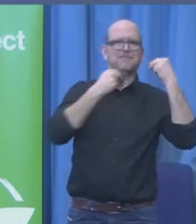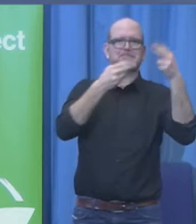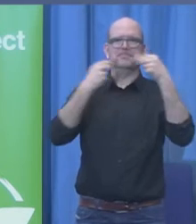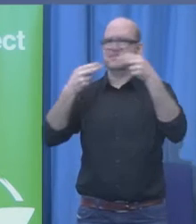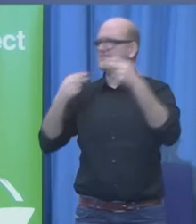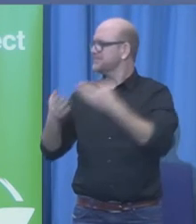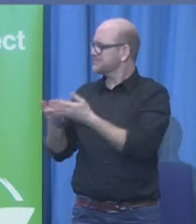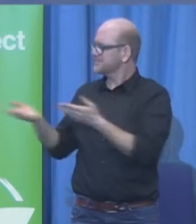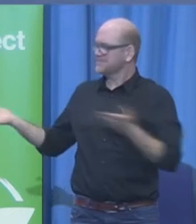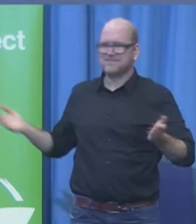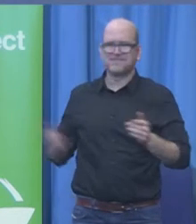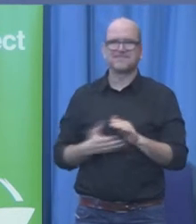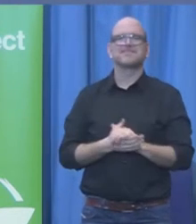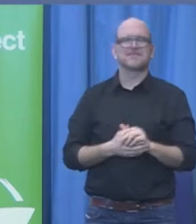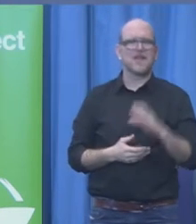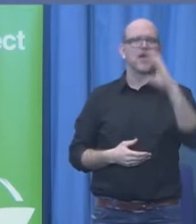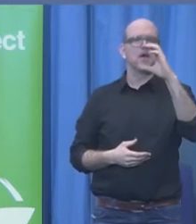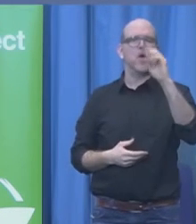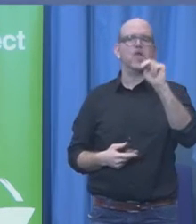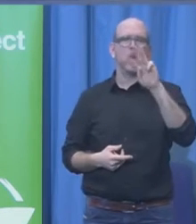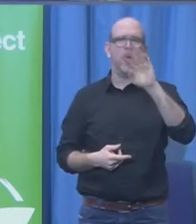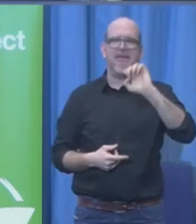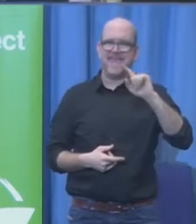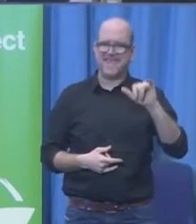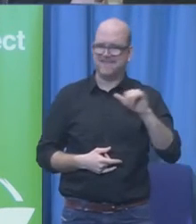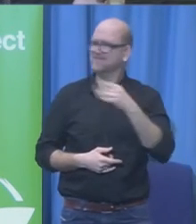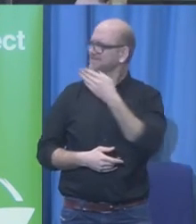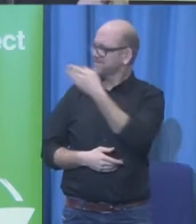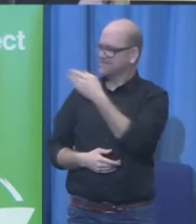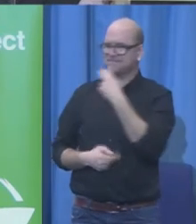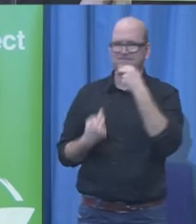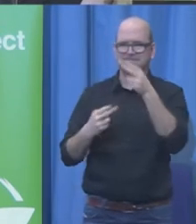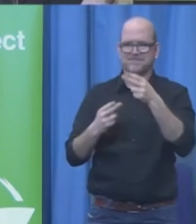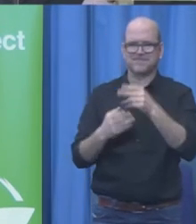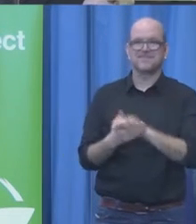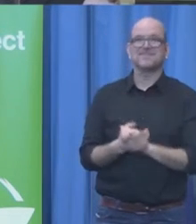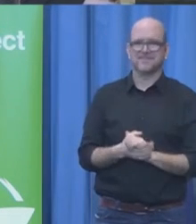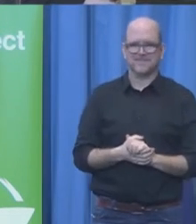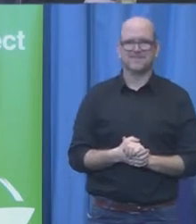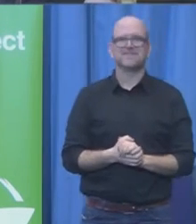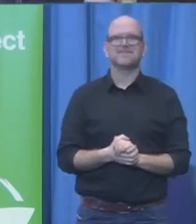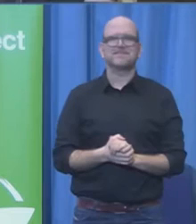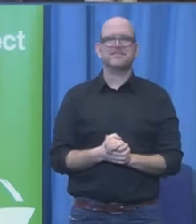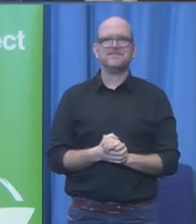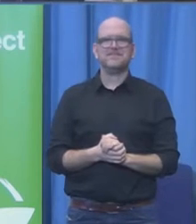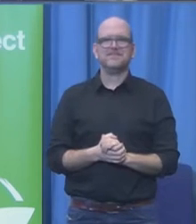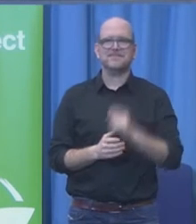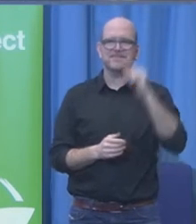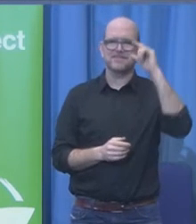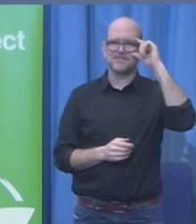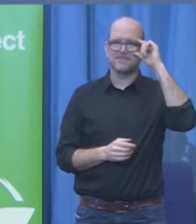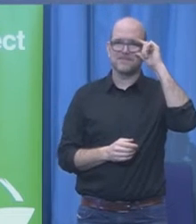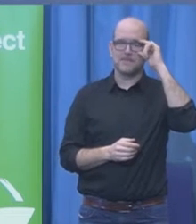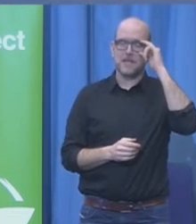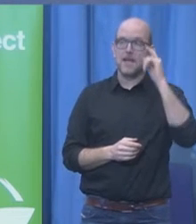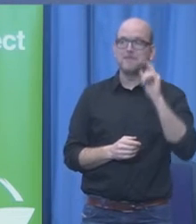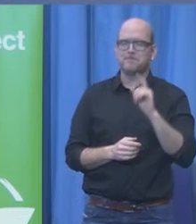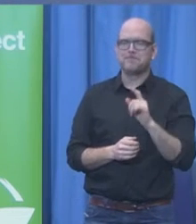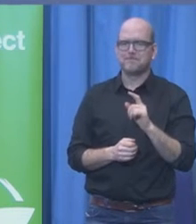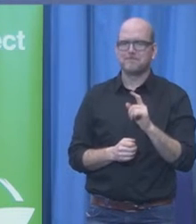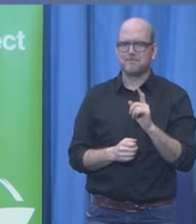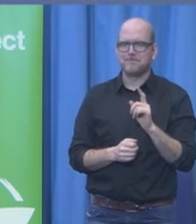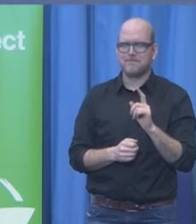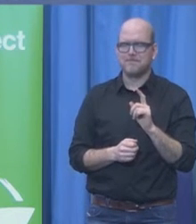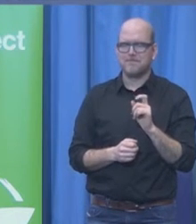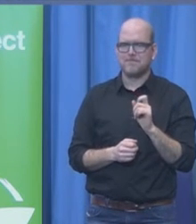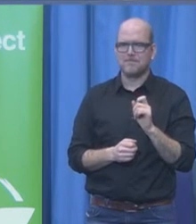the UN Convention on the Rights of People with Disabilities being ratified in Ireland, the reason it hasn't been ratified up until now